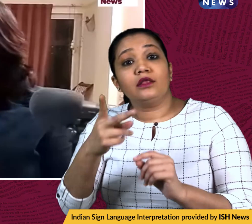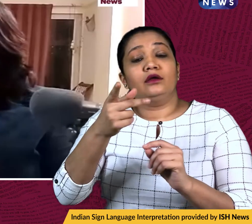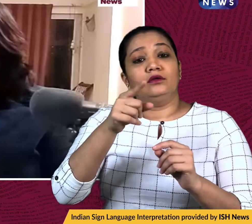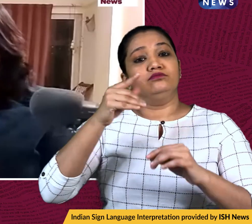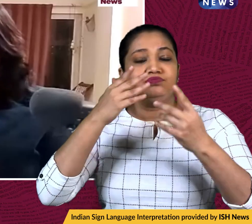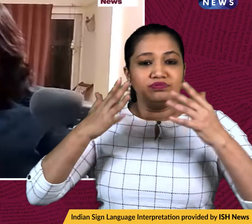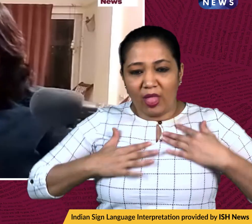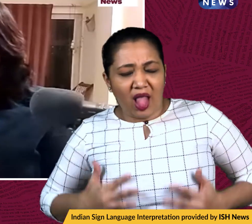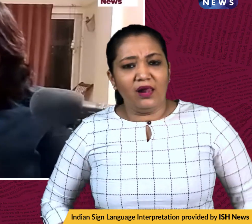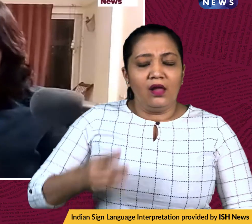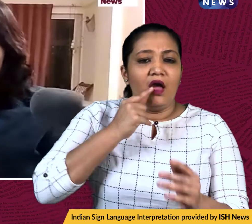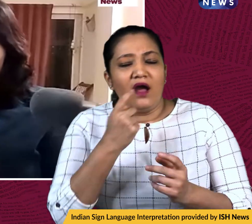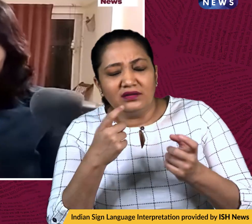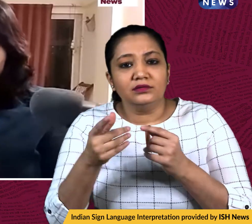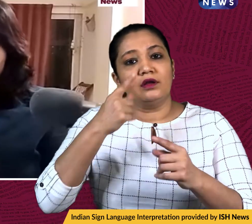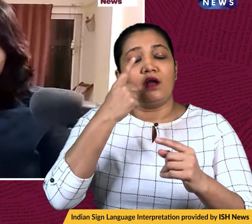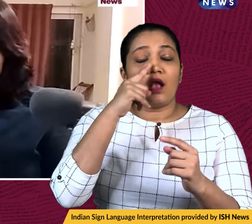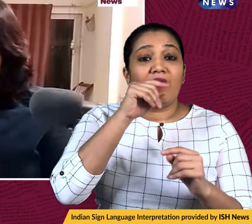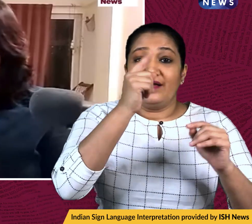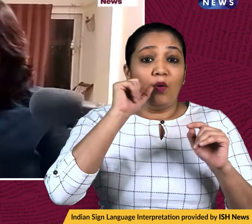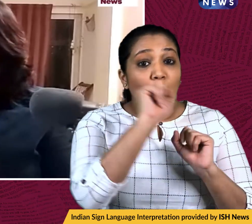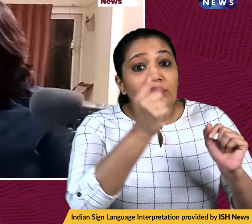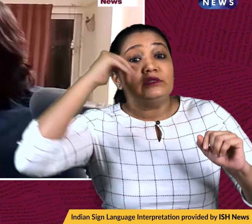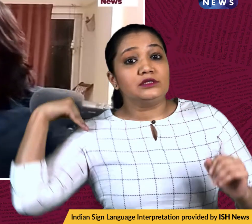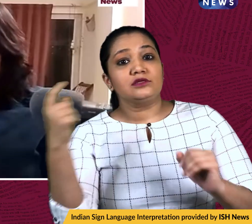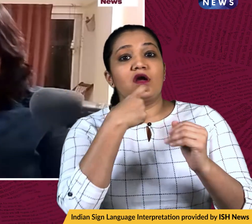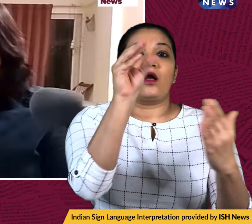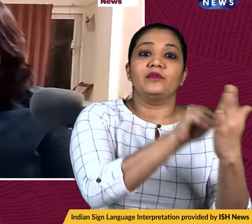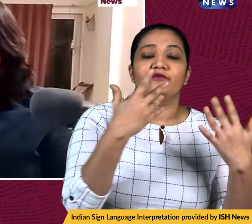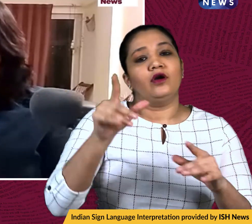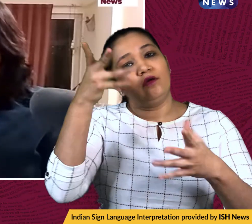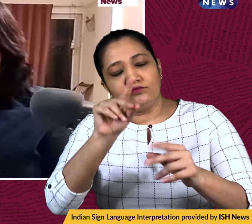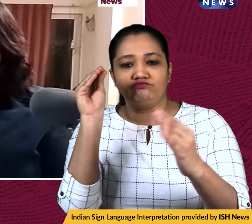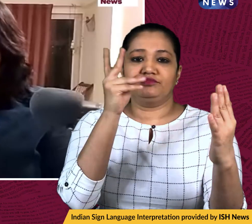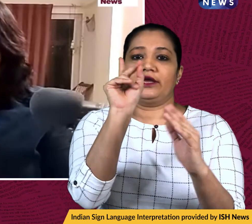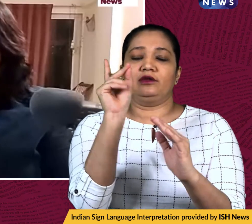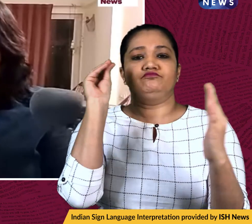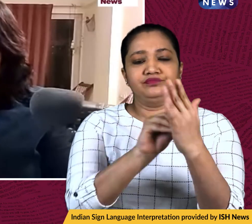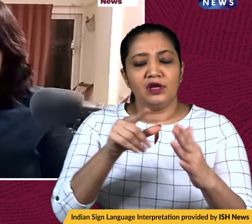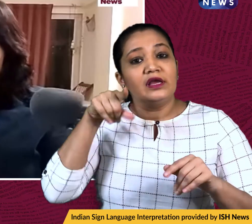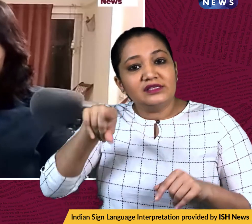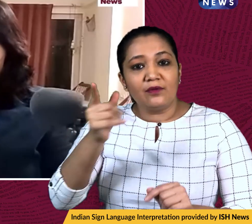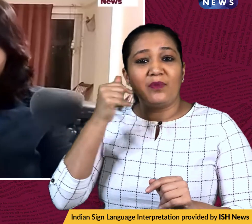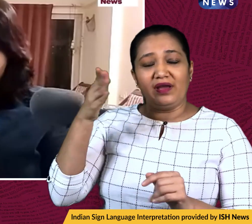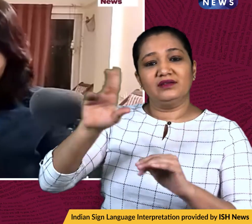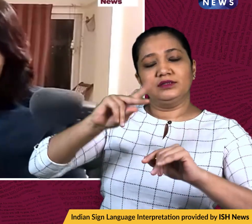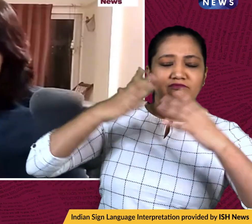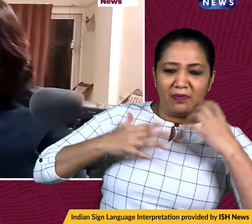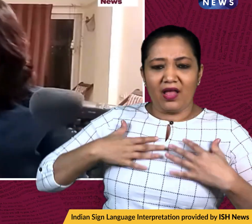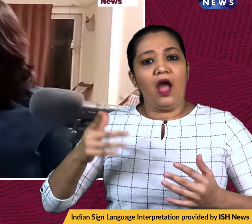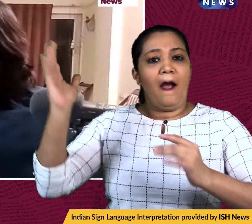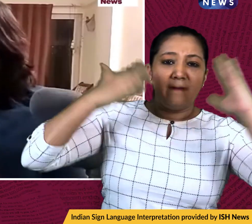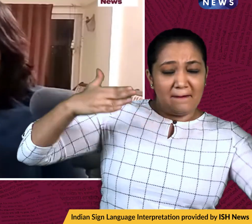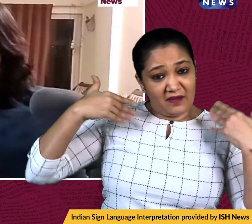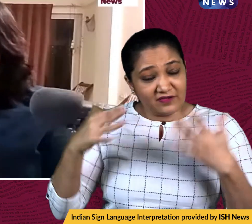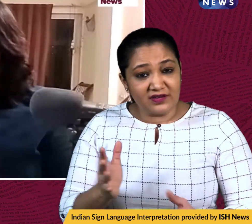molestation and assault on a complaint by the woman's younger sister, who alleged that she was also sexually harassed and trashed by